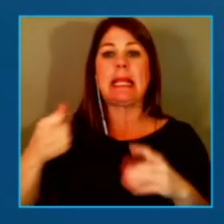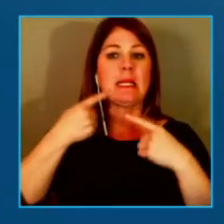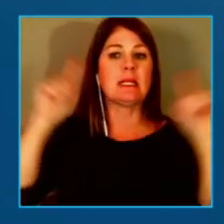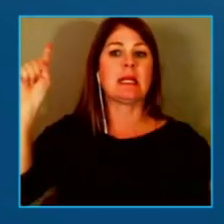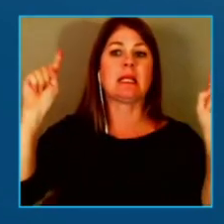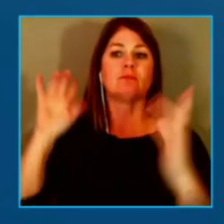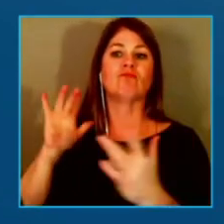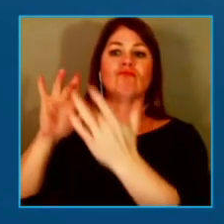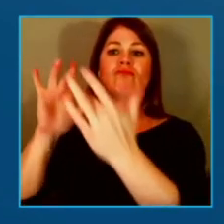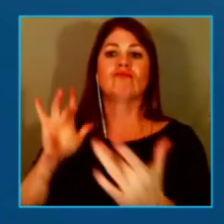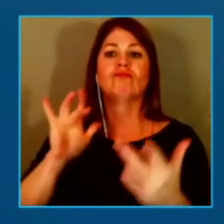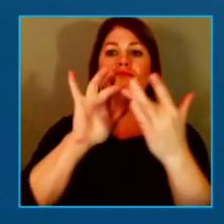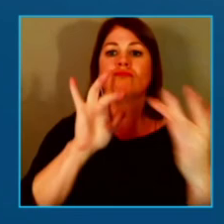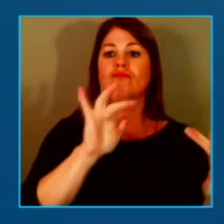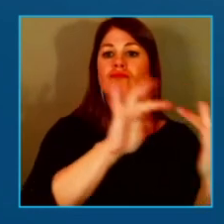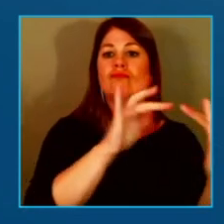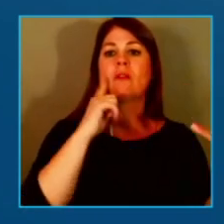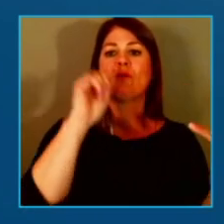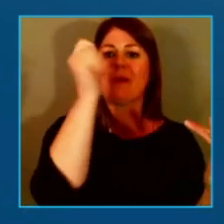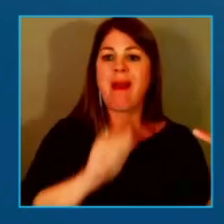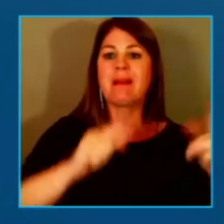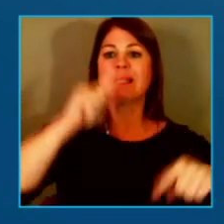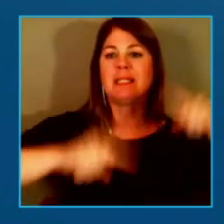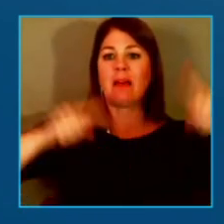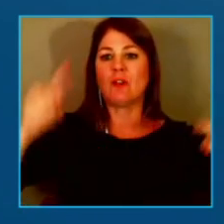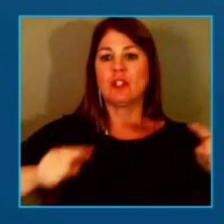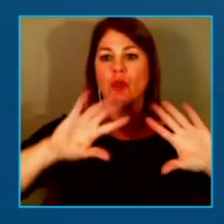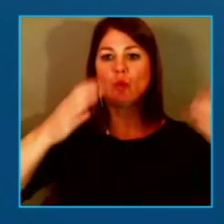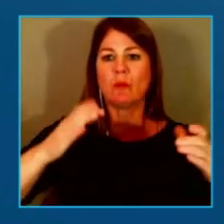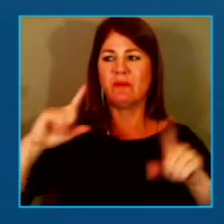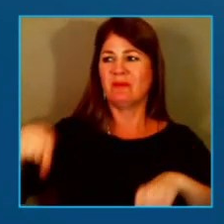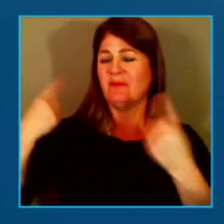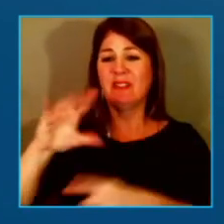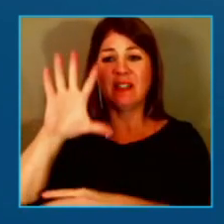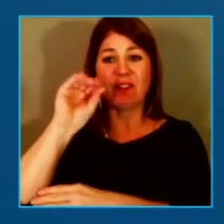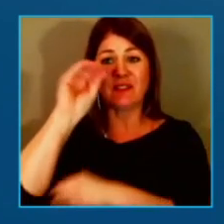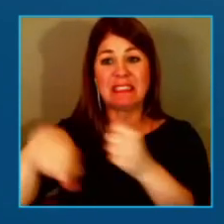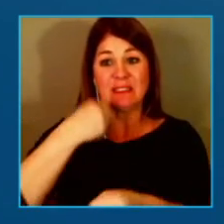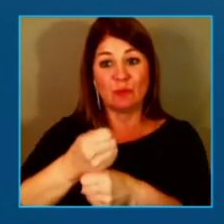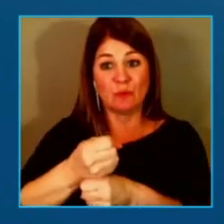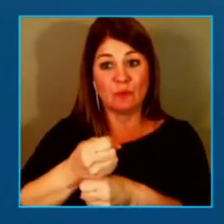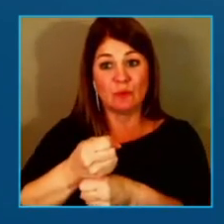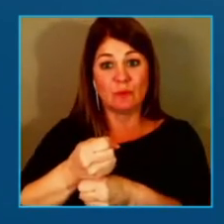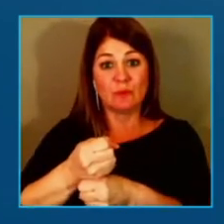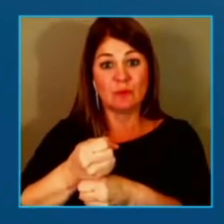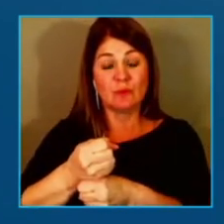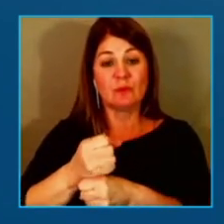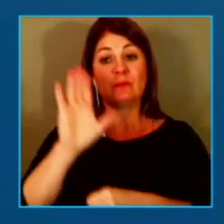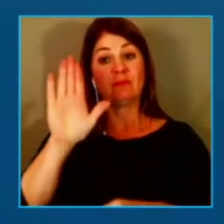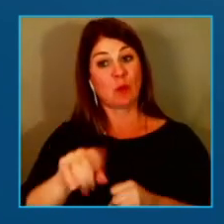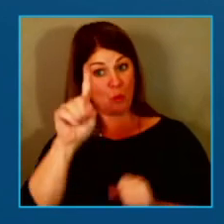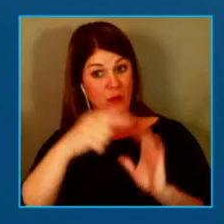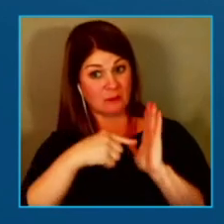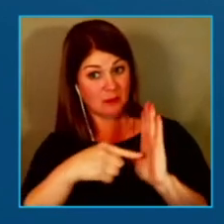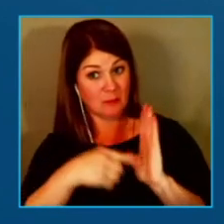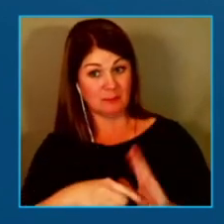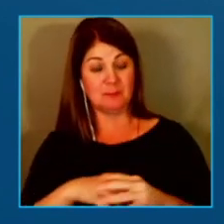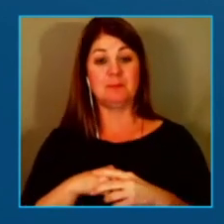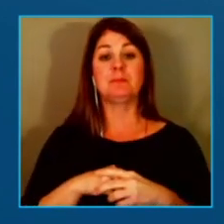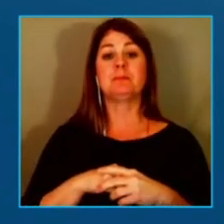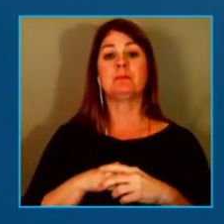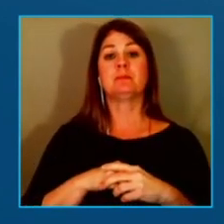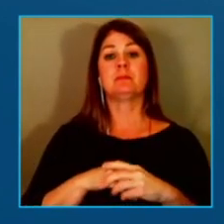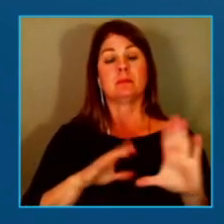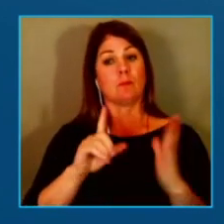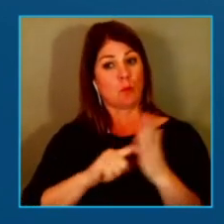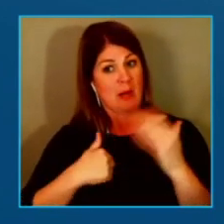groups in nearly 50 years. To give you one example, to the best of my